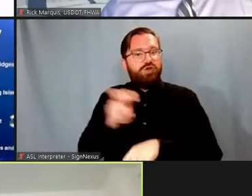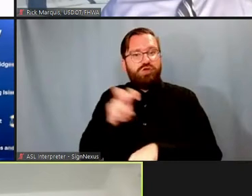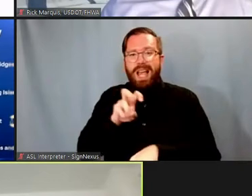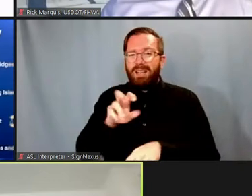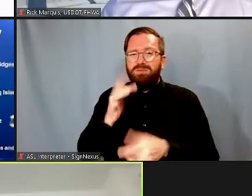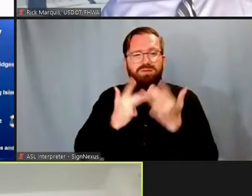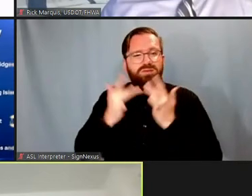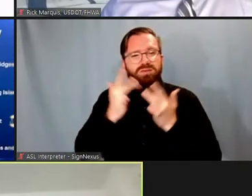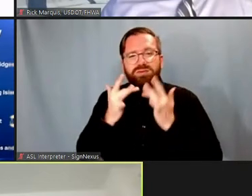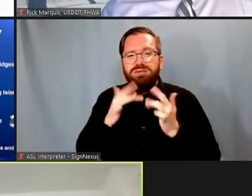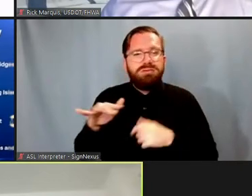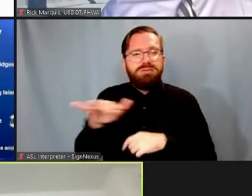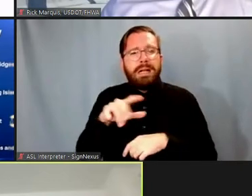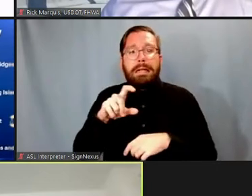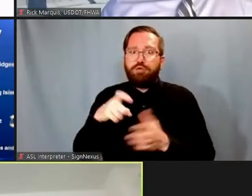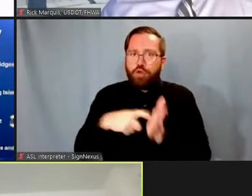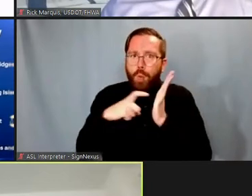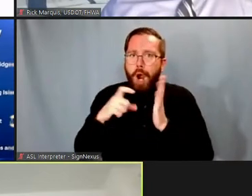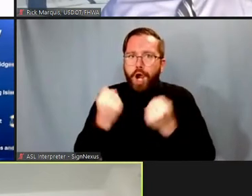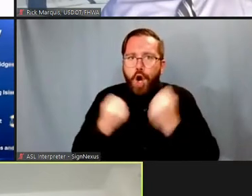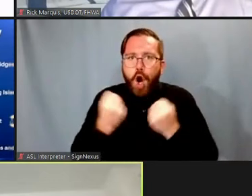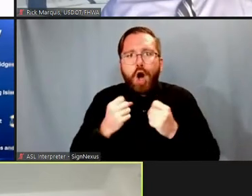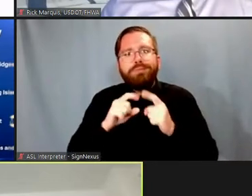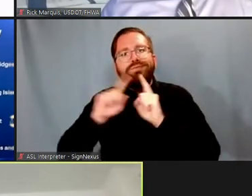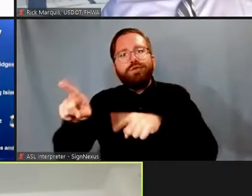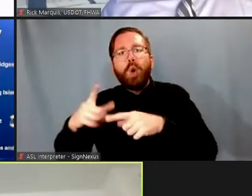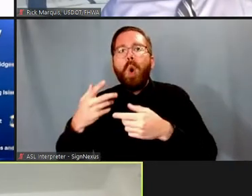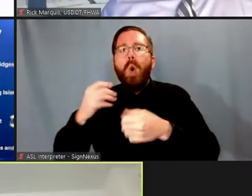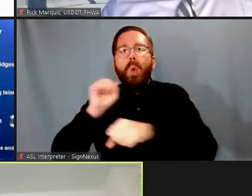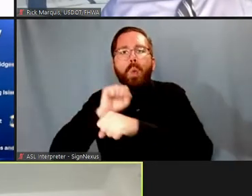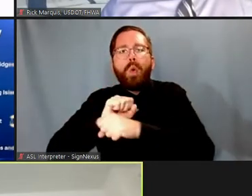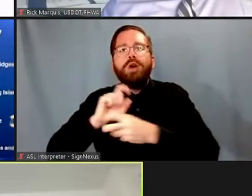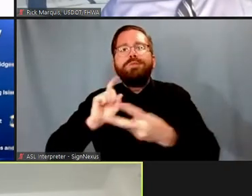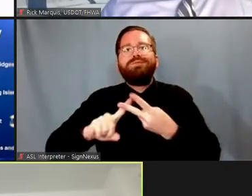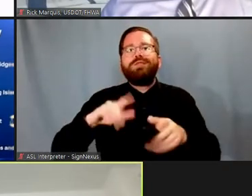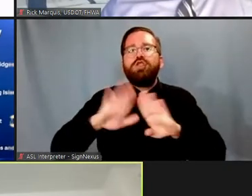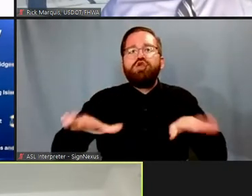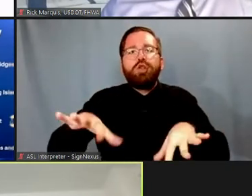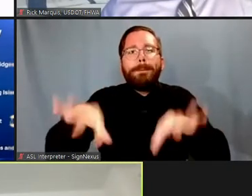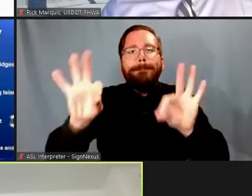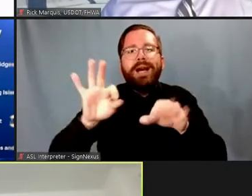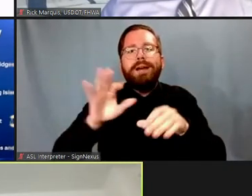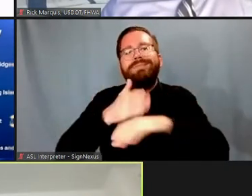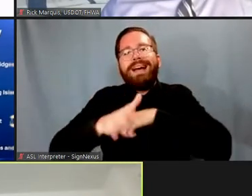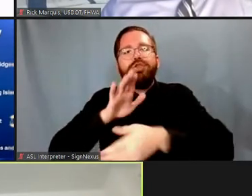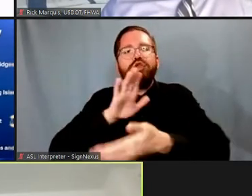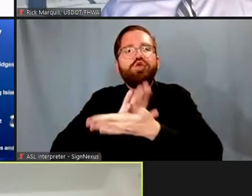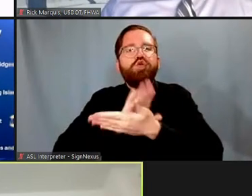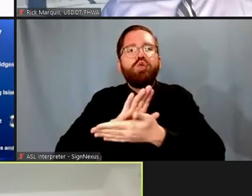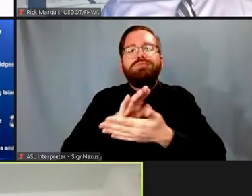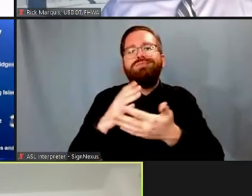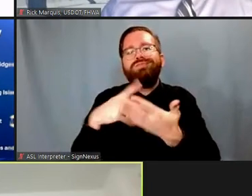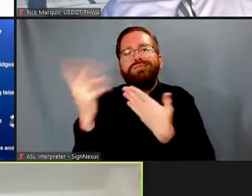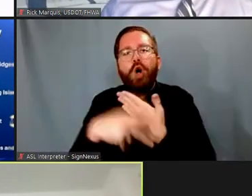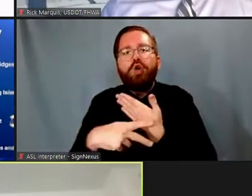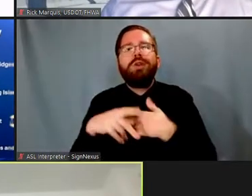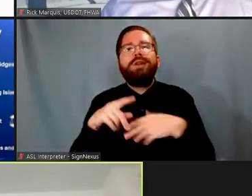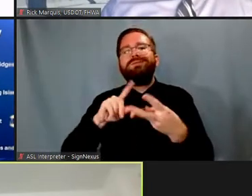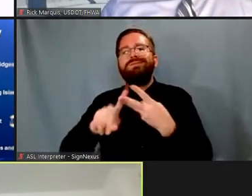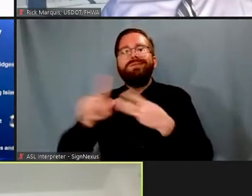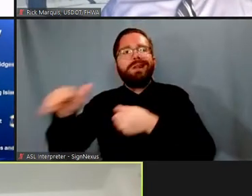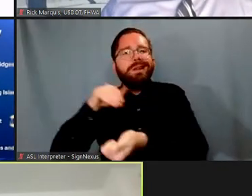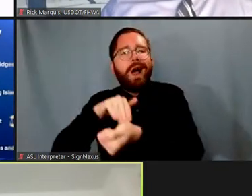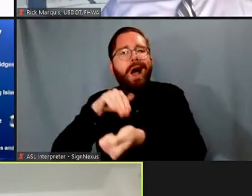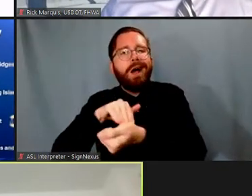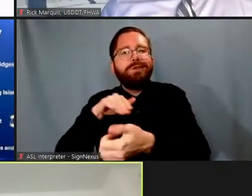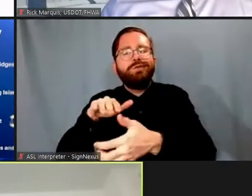from their job to get their doctor's appointments to pick up their children from after-school programs or extracurricular activities or who wish to visit family who